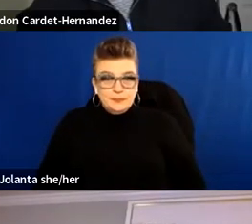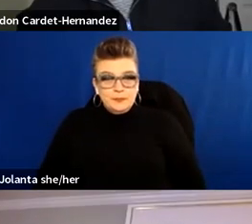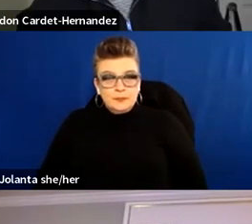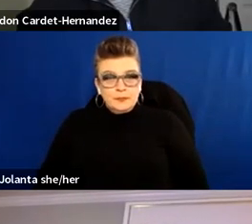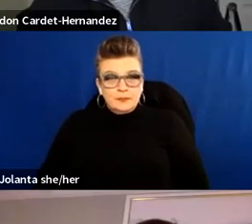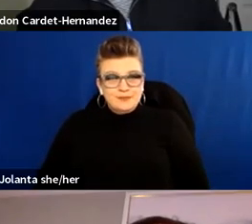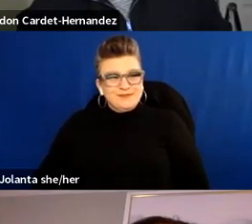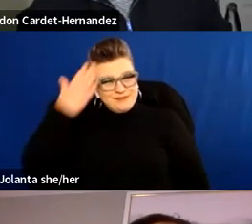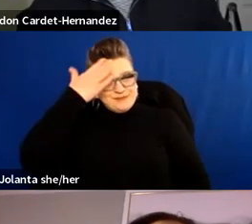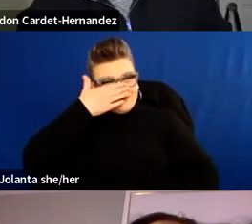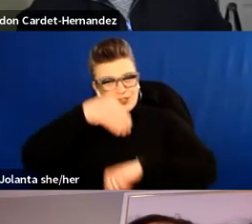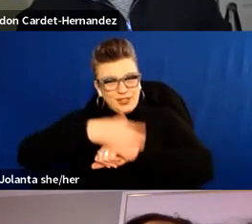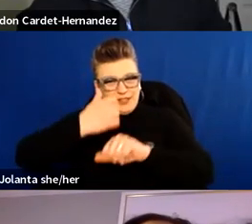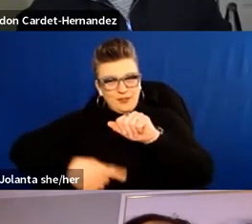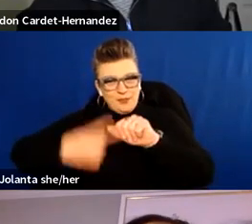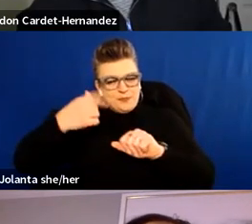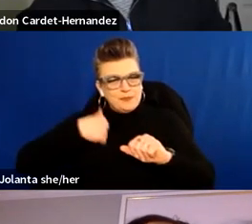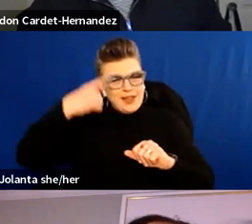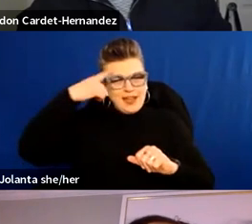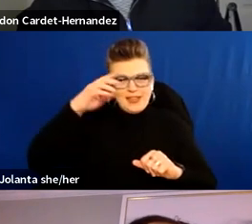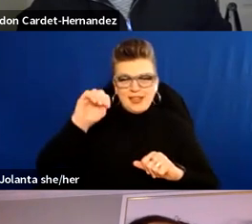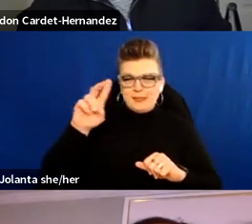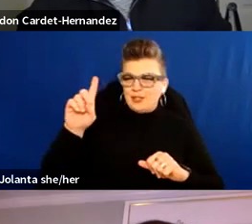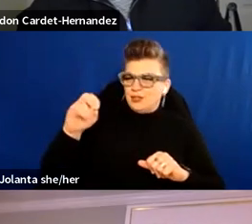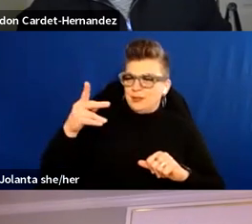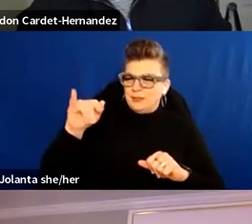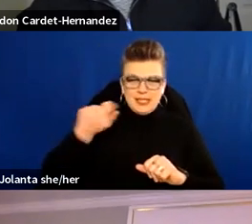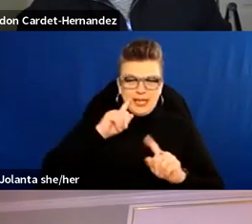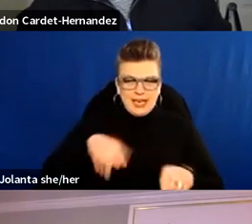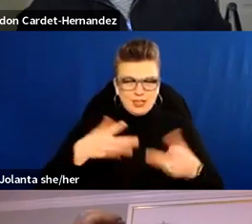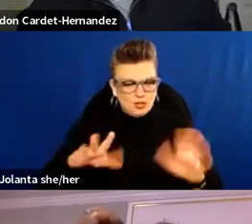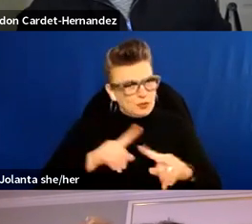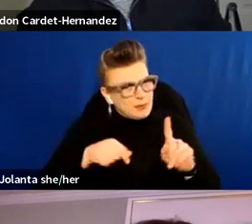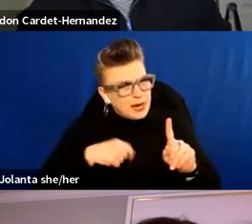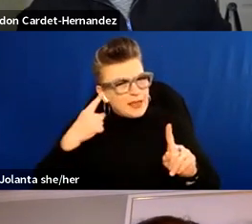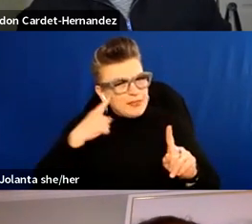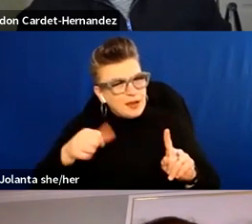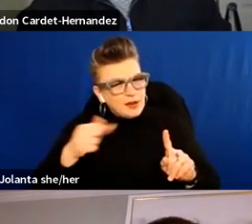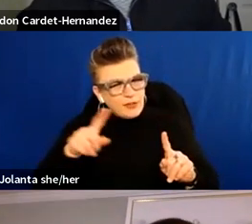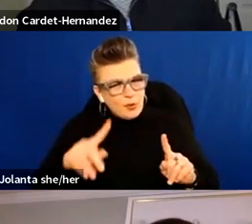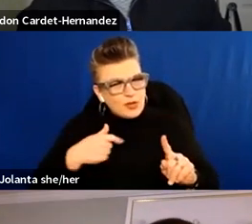good evening everyone um i think mr depena answered i think there was another question i apologize